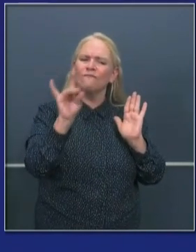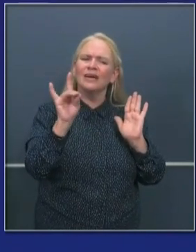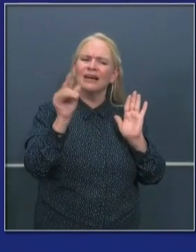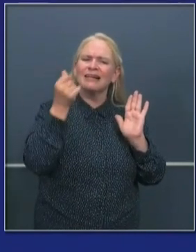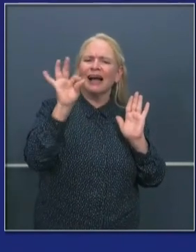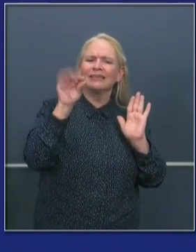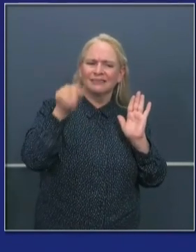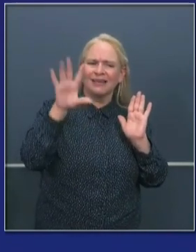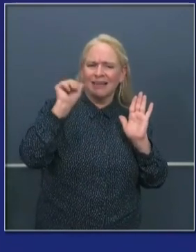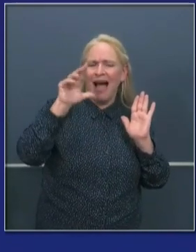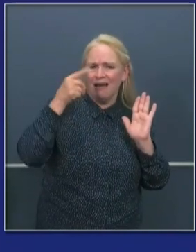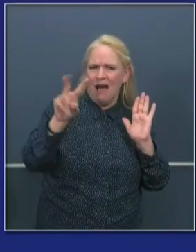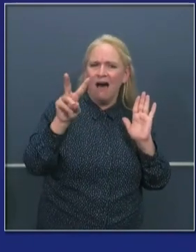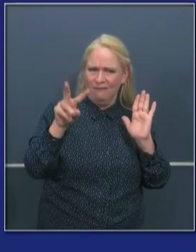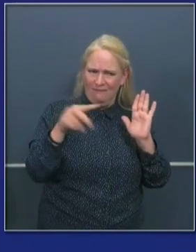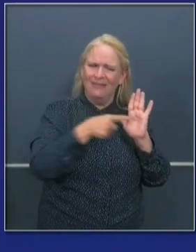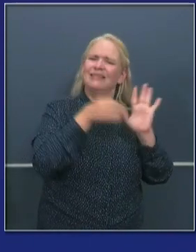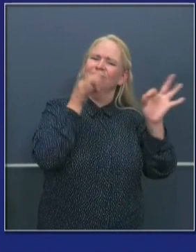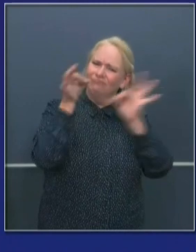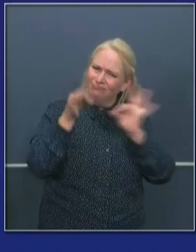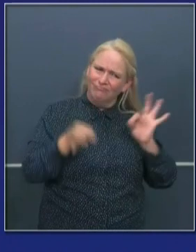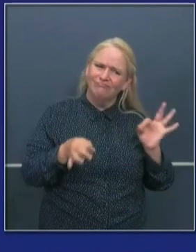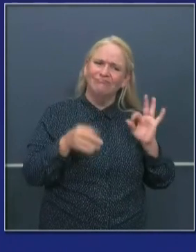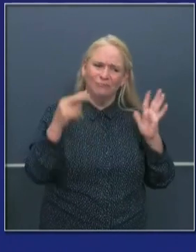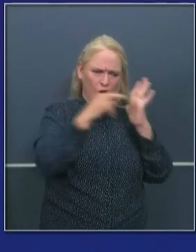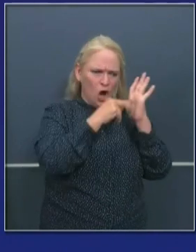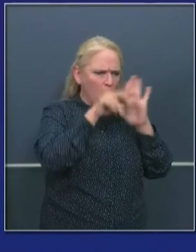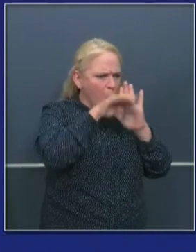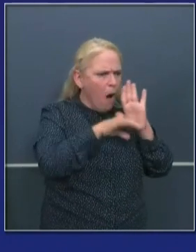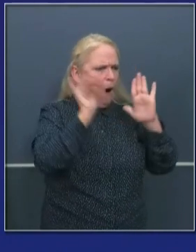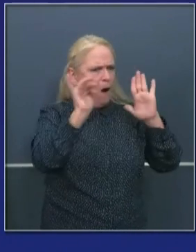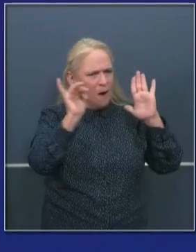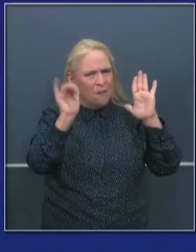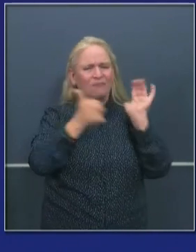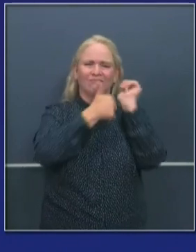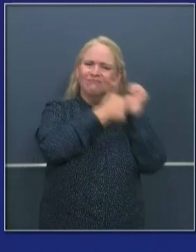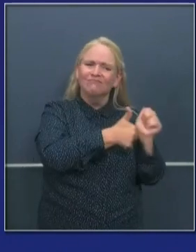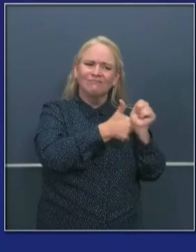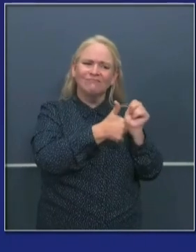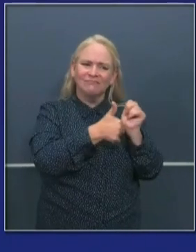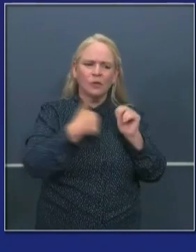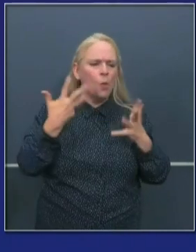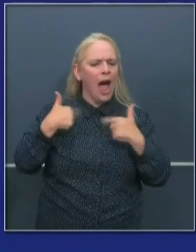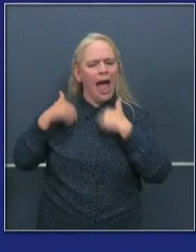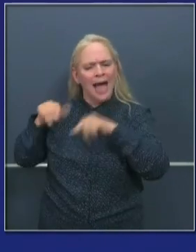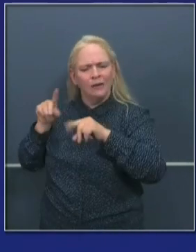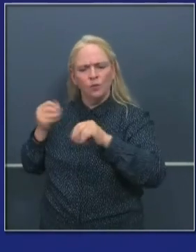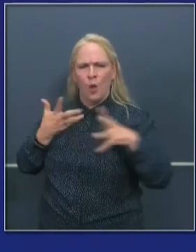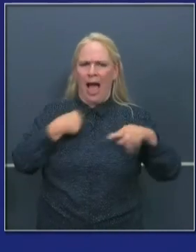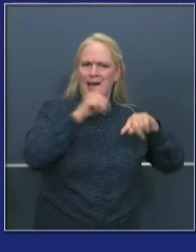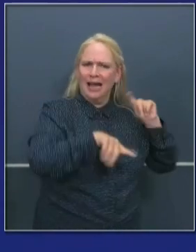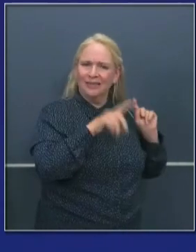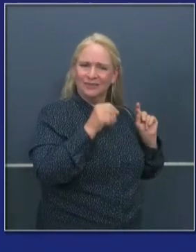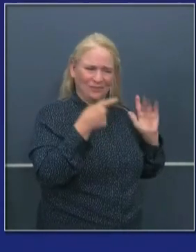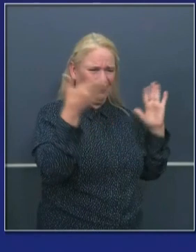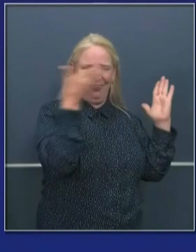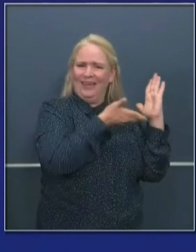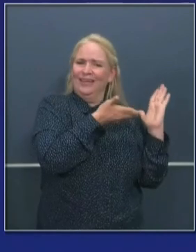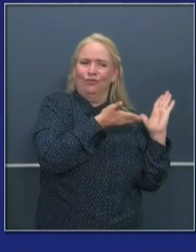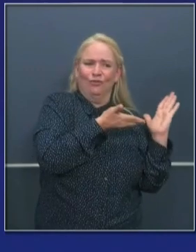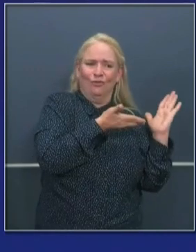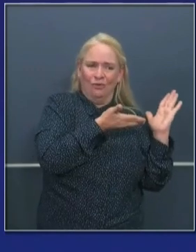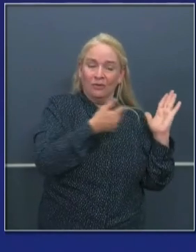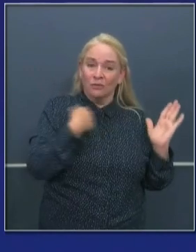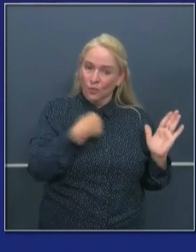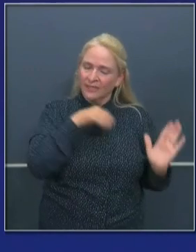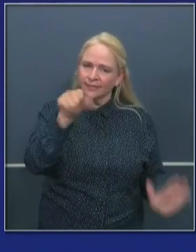covid19.ca.gov website, but encourage you to follow them, take seriously this weekend, take seriously this moment that we're living